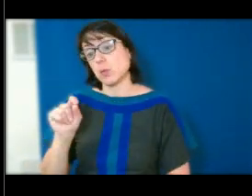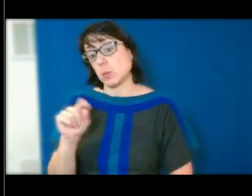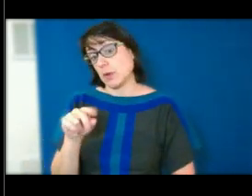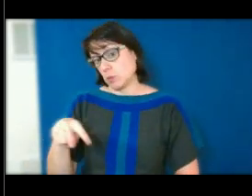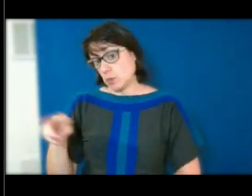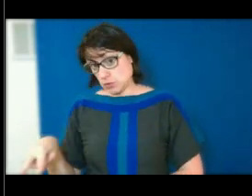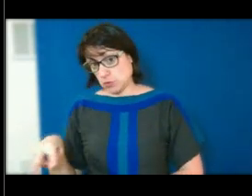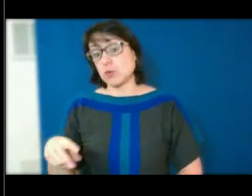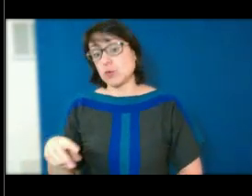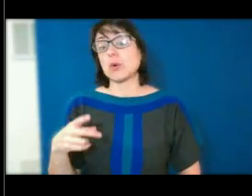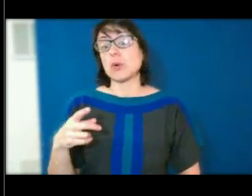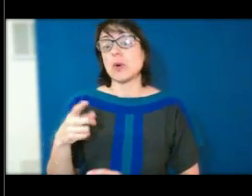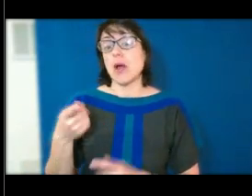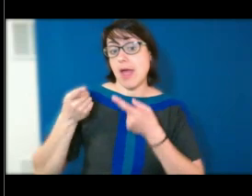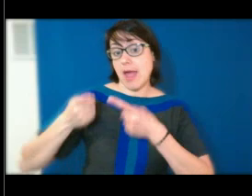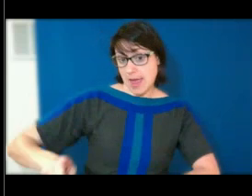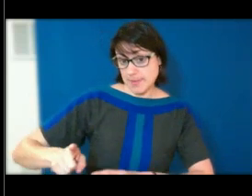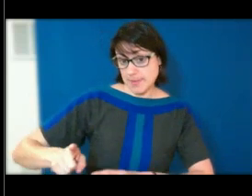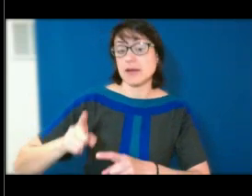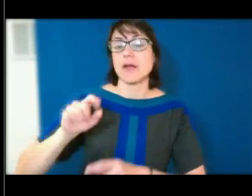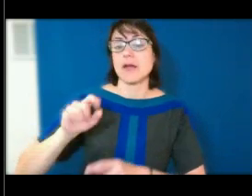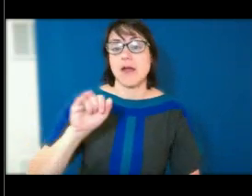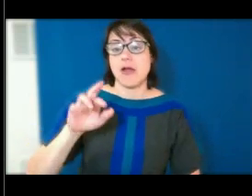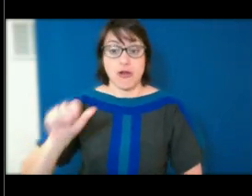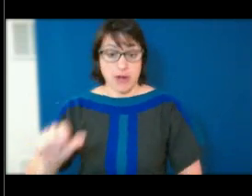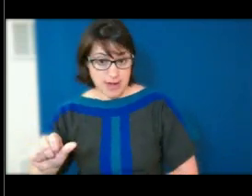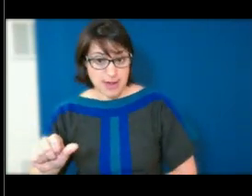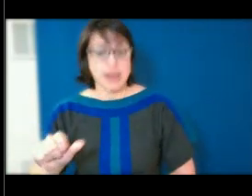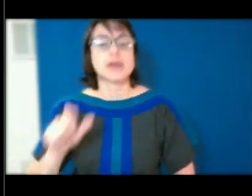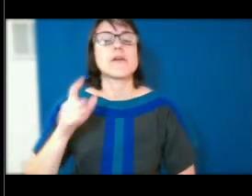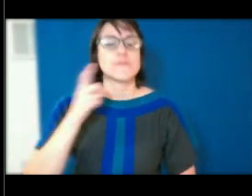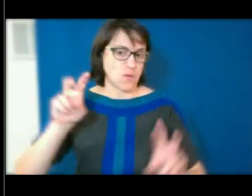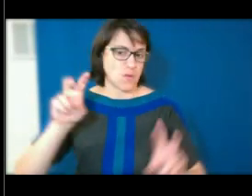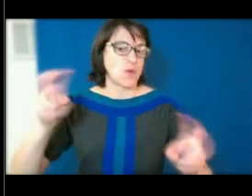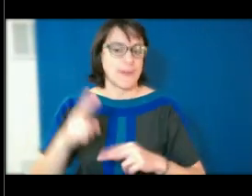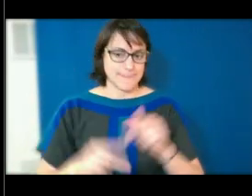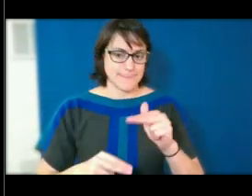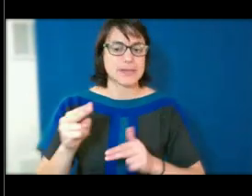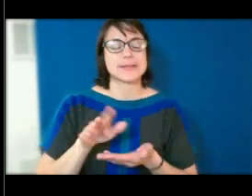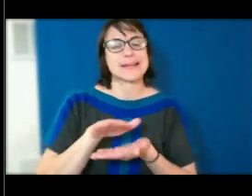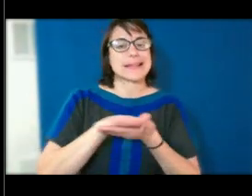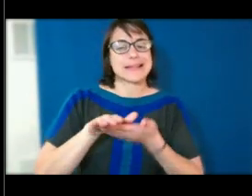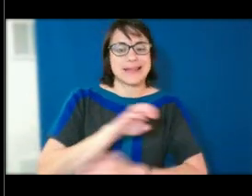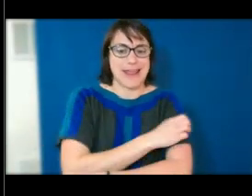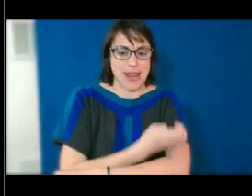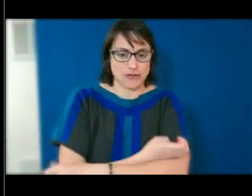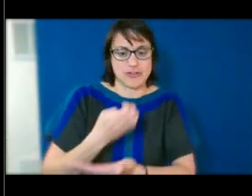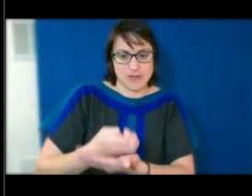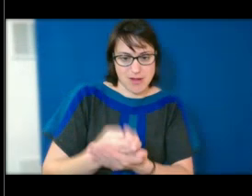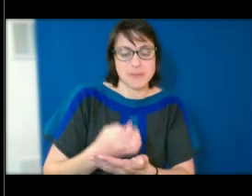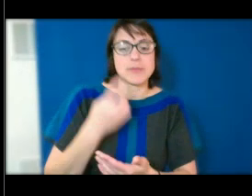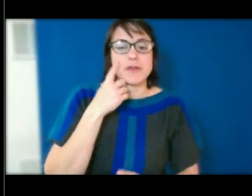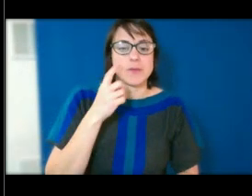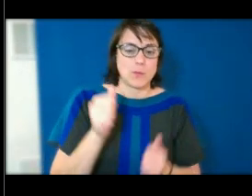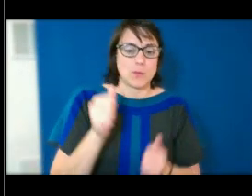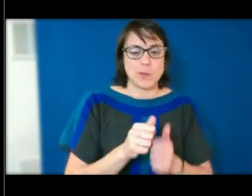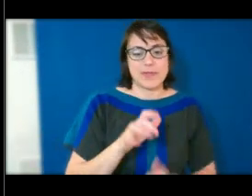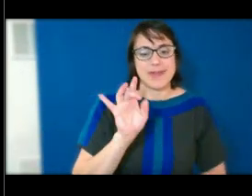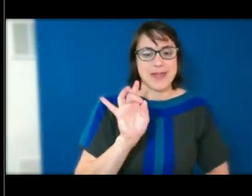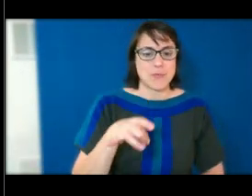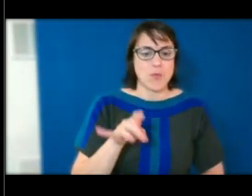clean energy economy, and this gave us an additional $8.5 million to address marine debris. Next slide, please.